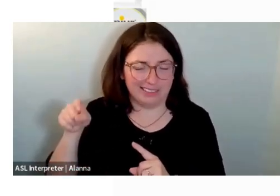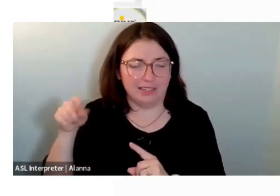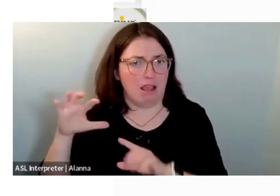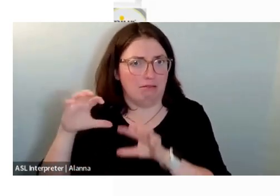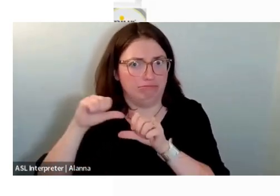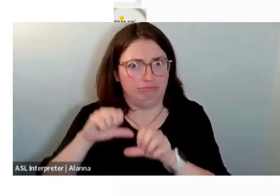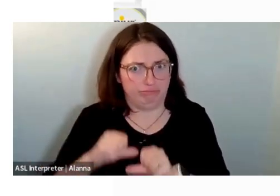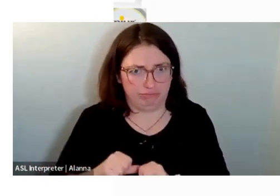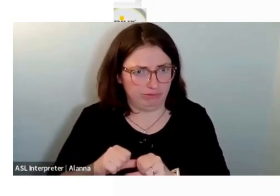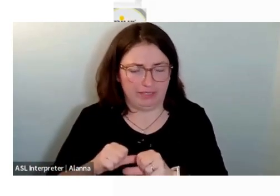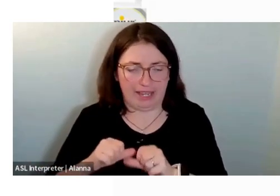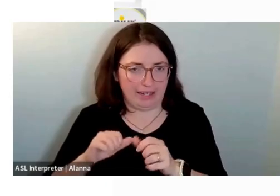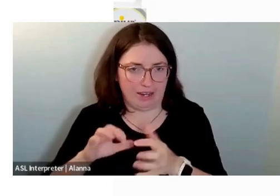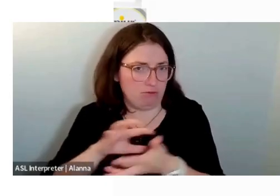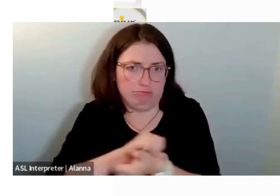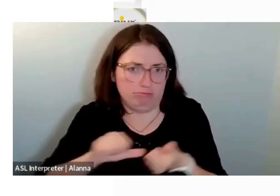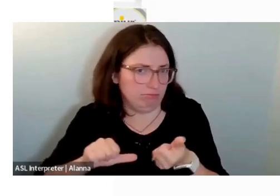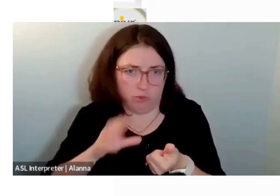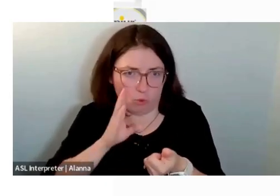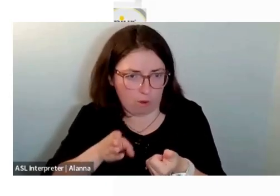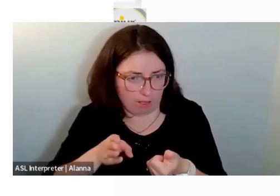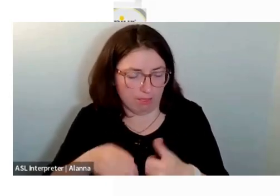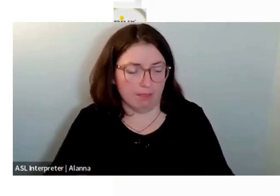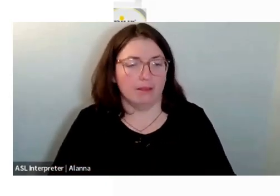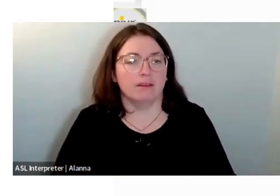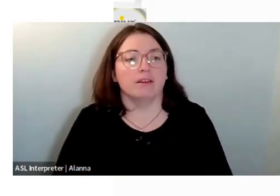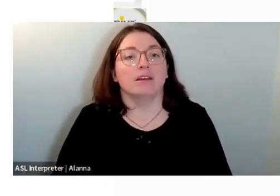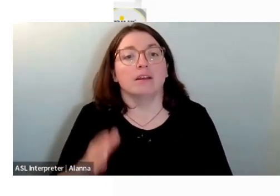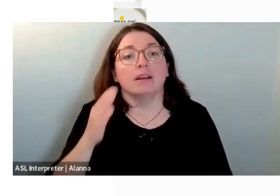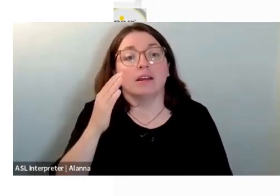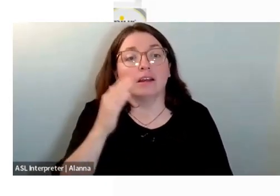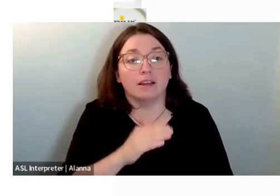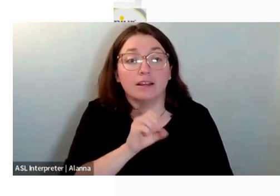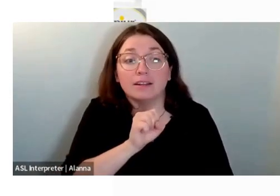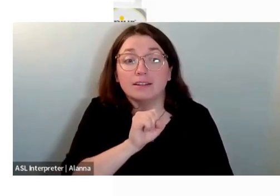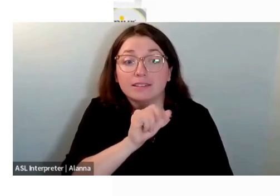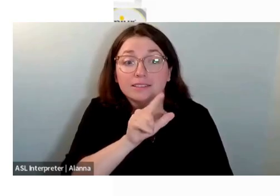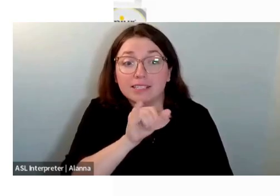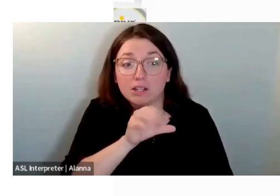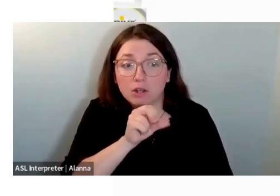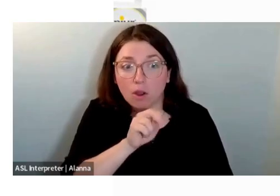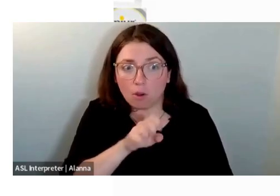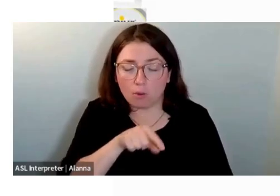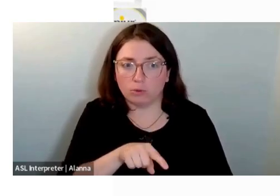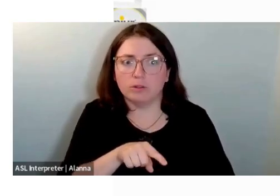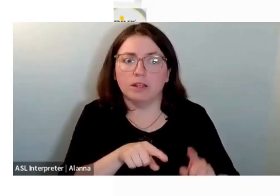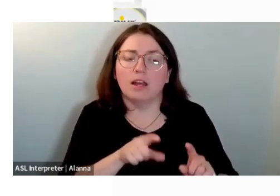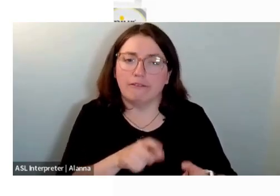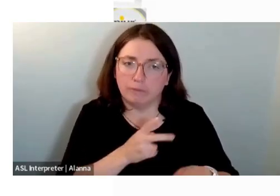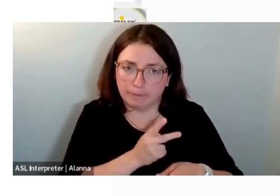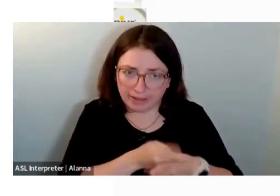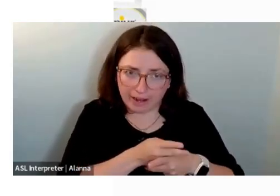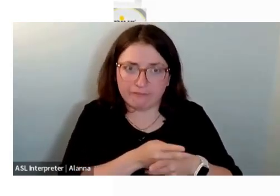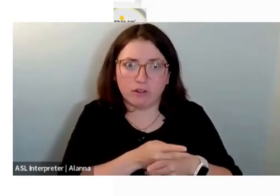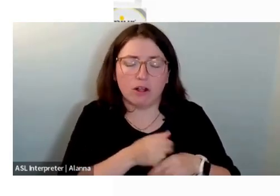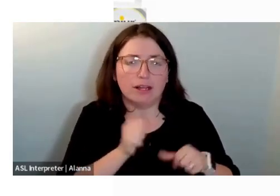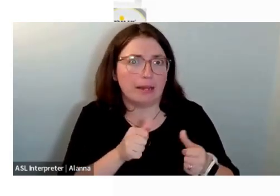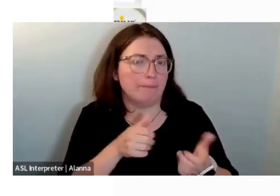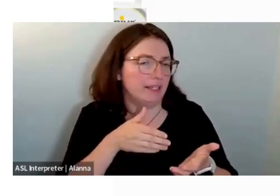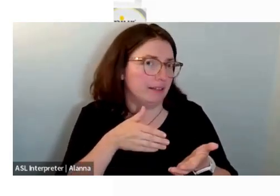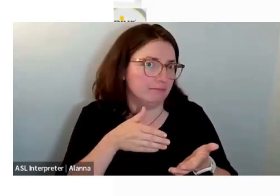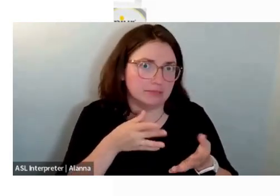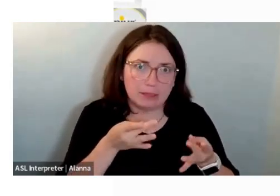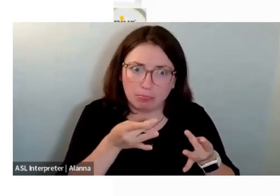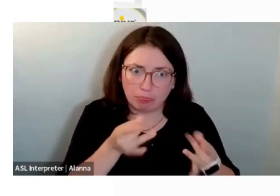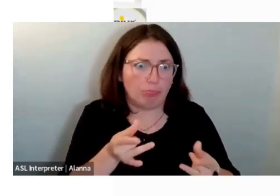are, they remain slippery for a very long period of time. That silicone doesn't get